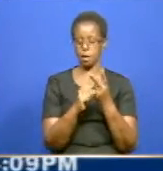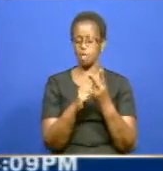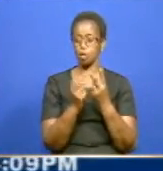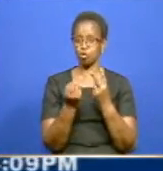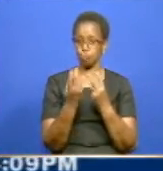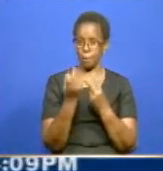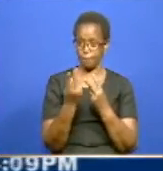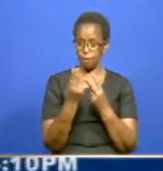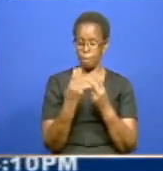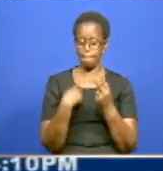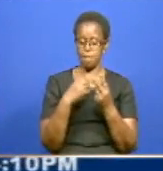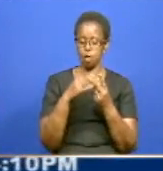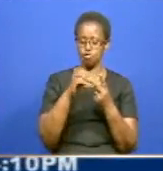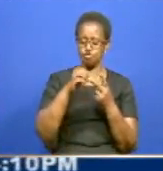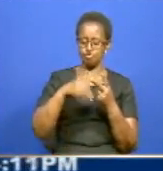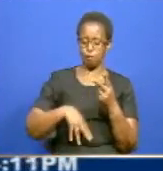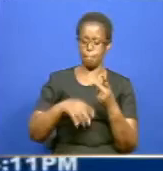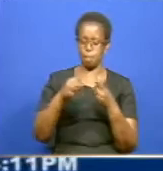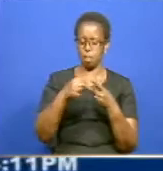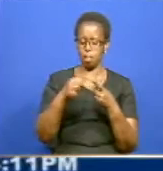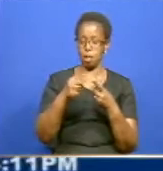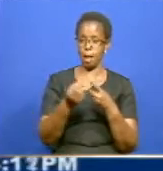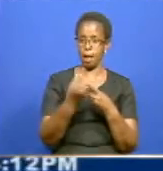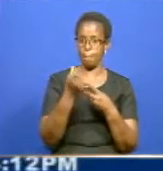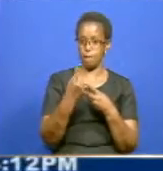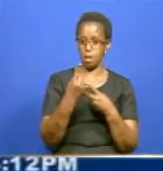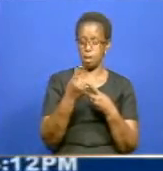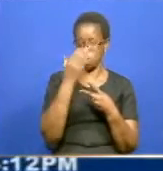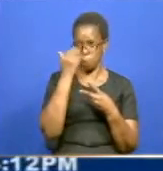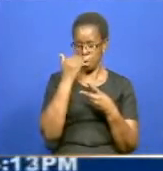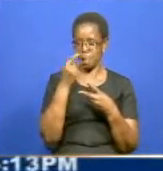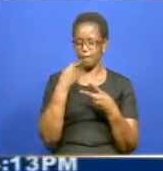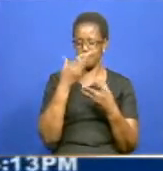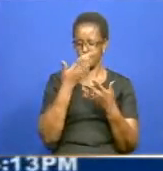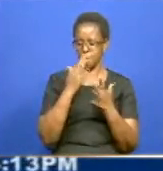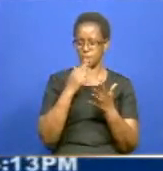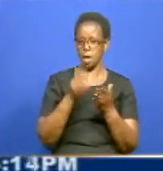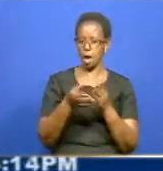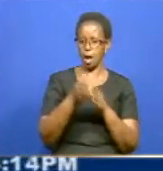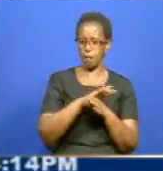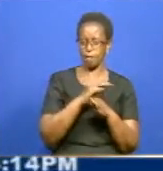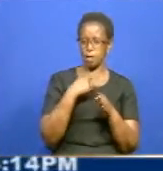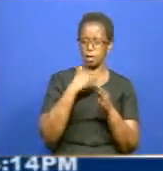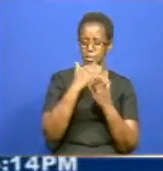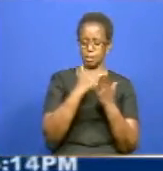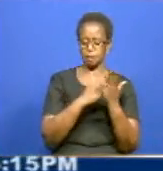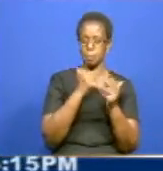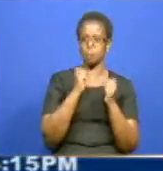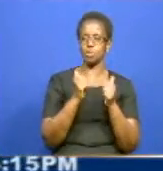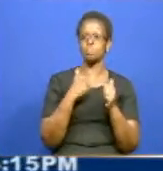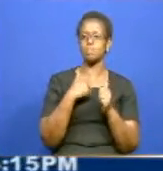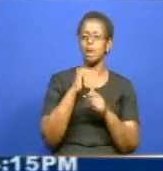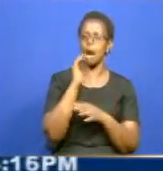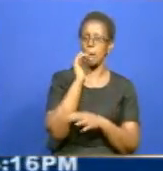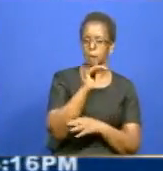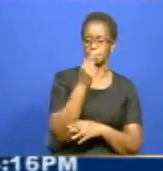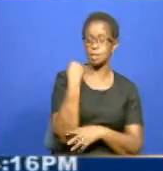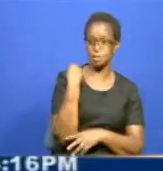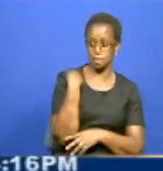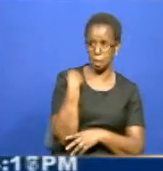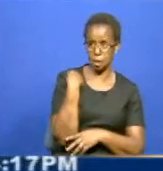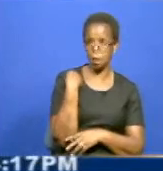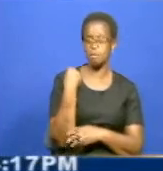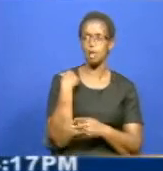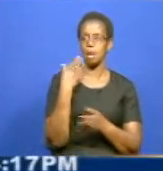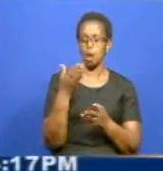to drop the one on Roman 11 because it was covered in the statement that I sought yesterday, and allow me to